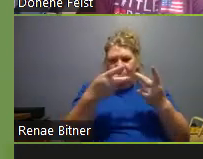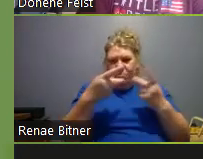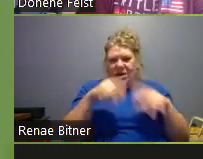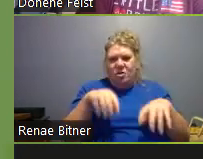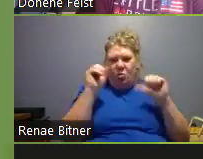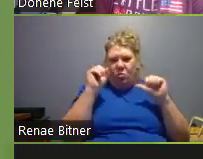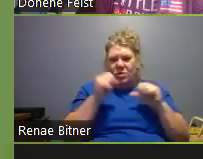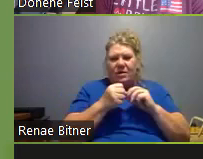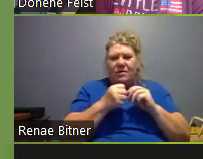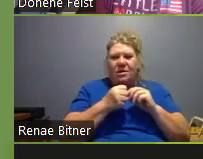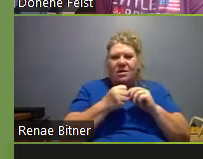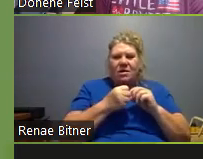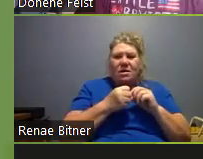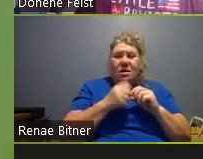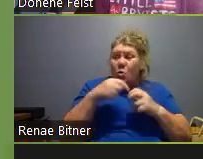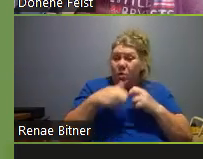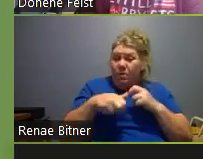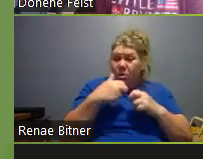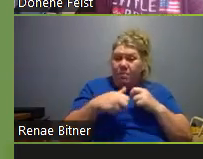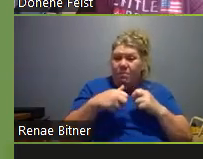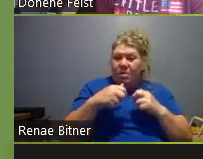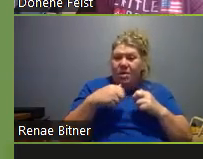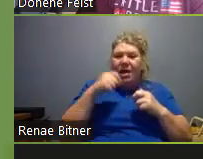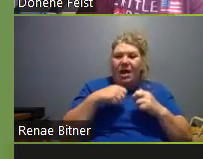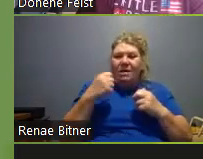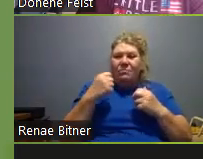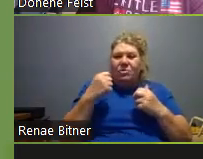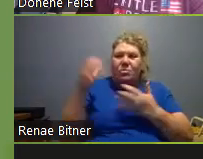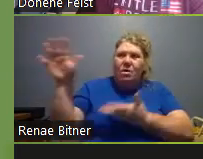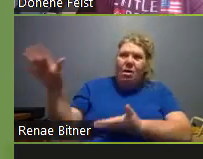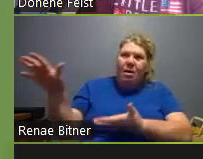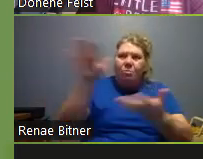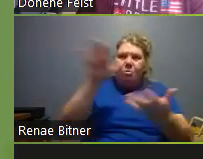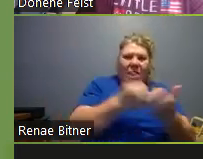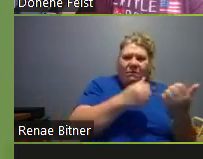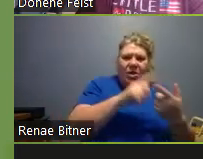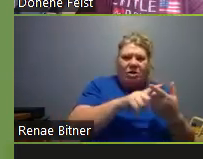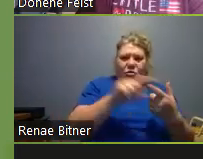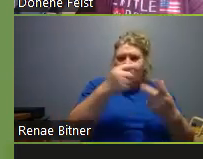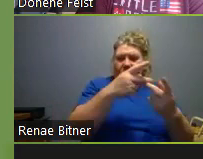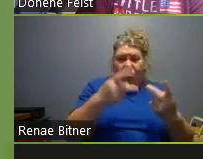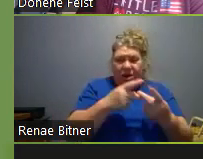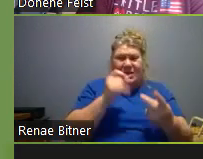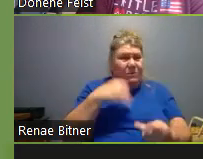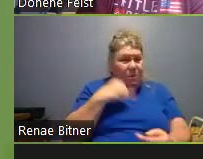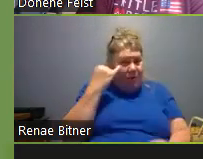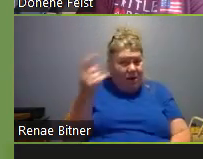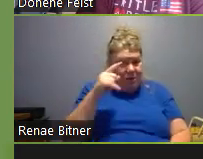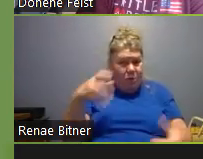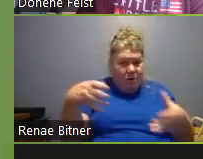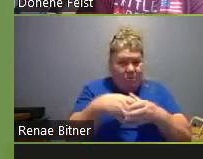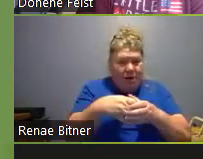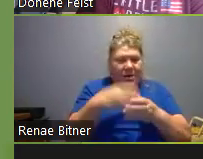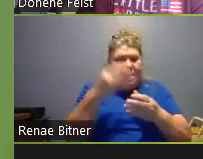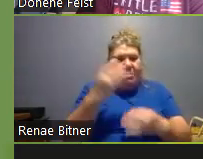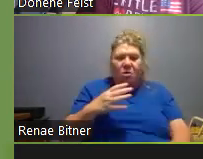it. And the only problem with that is then I will have to haul everything to somewhere else. But if you have ideas, Tori, let me know.